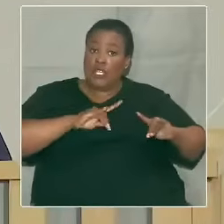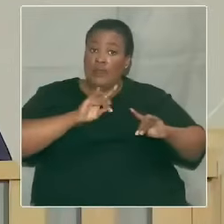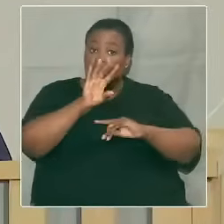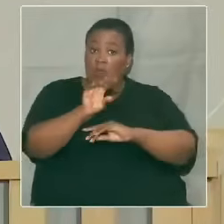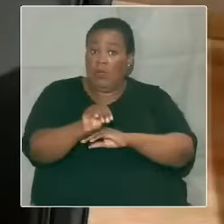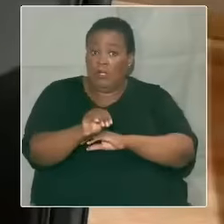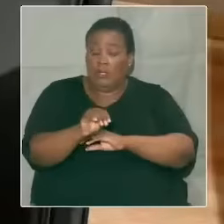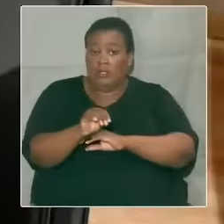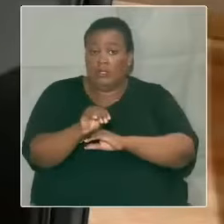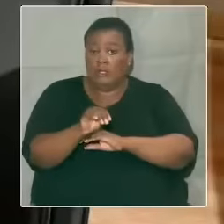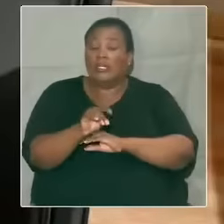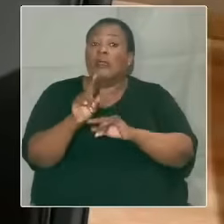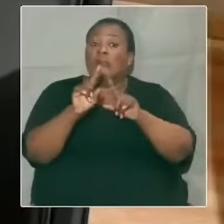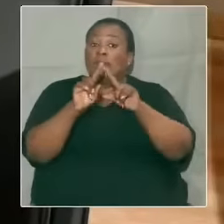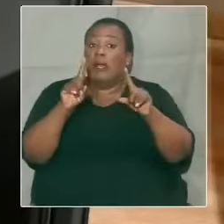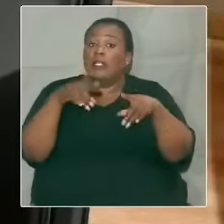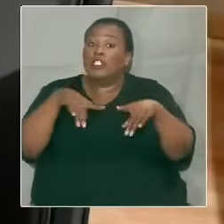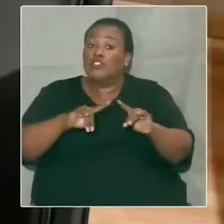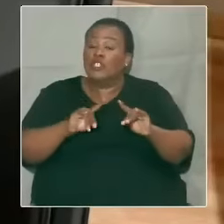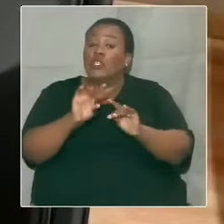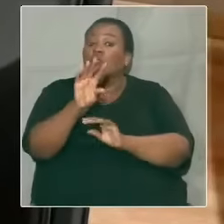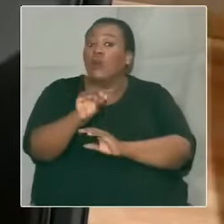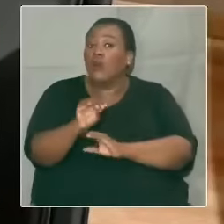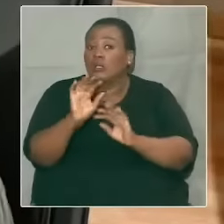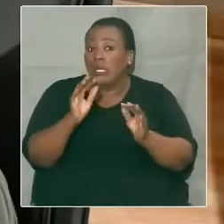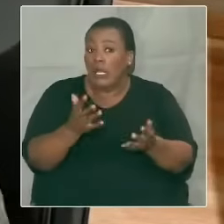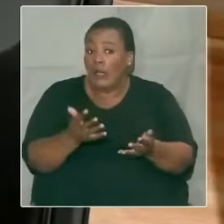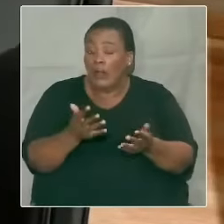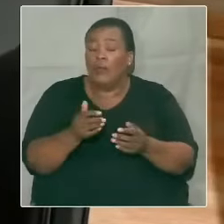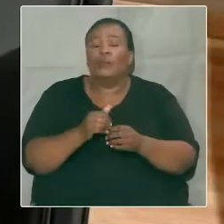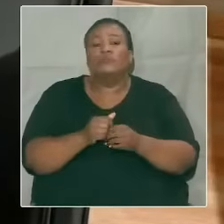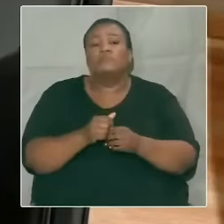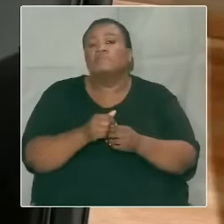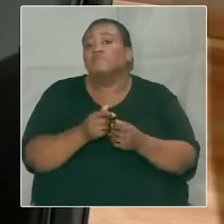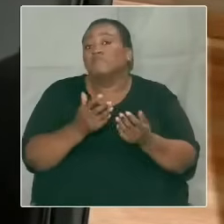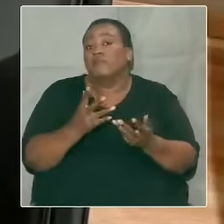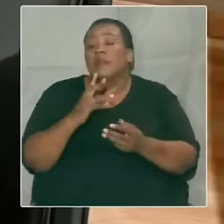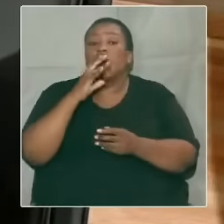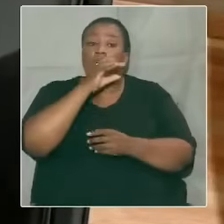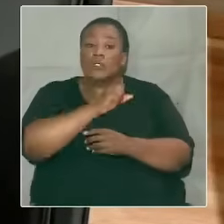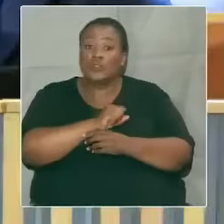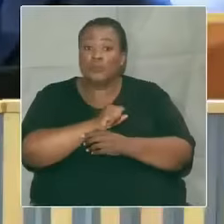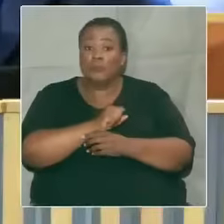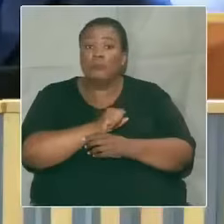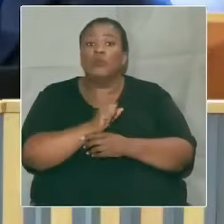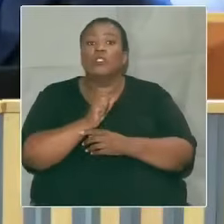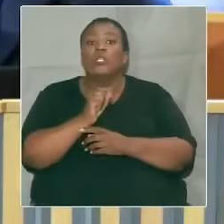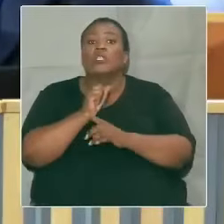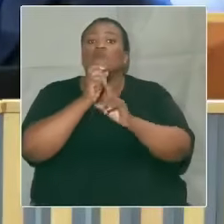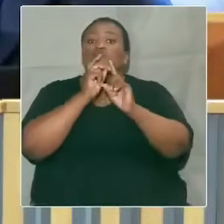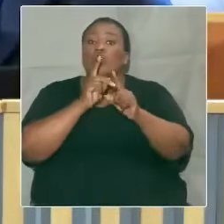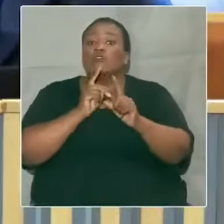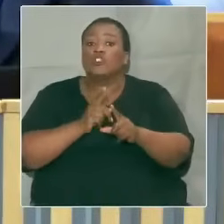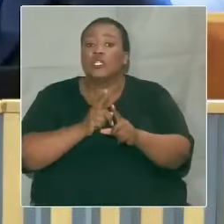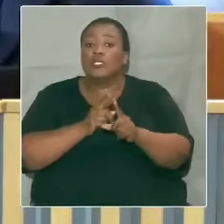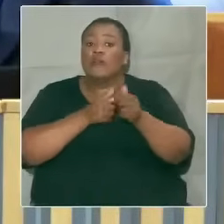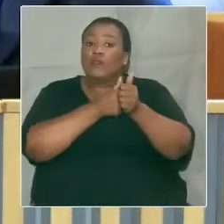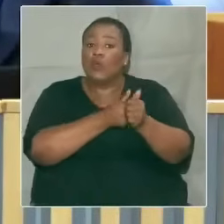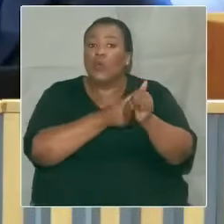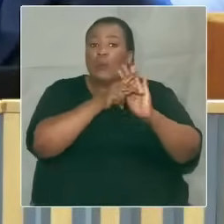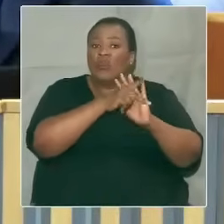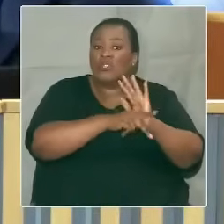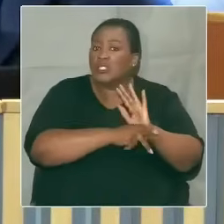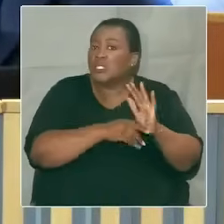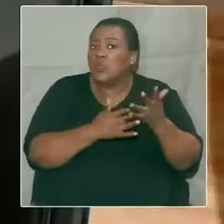predicated the question by asking that assuming an instruction does not fall into either